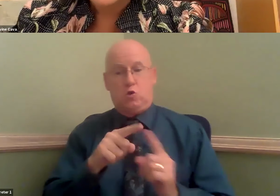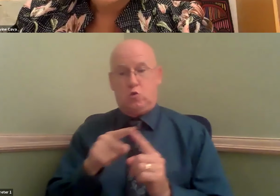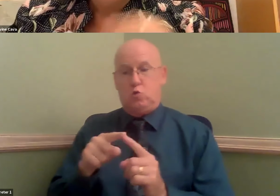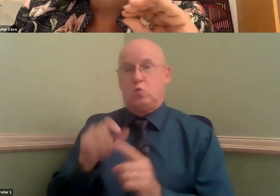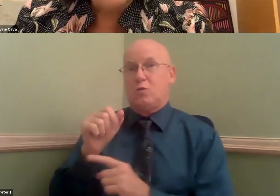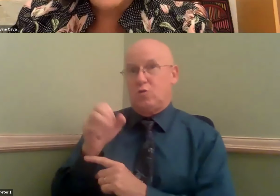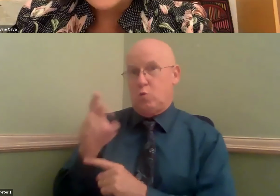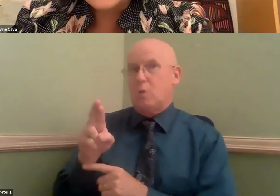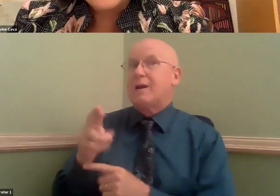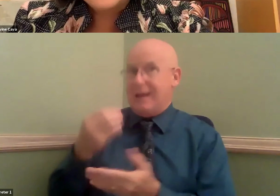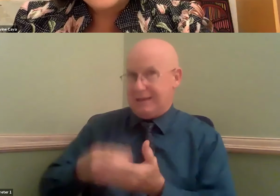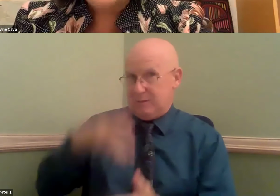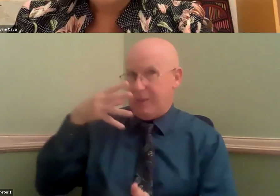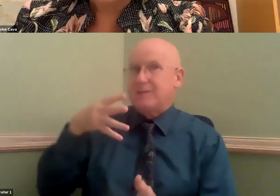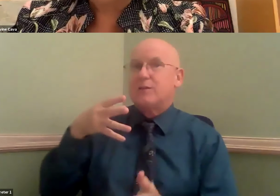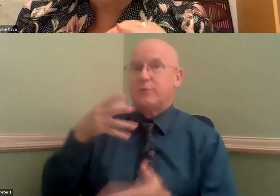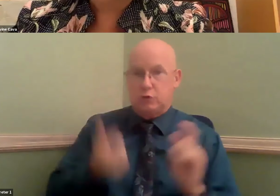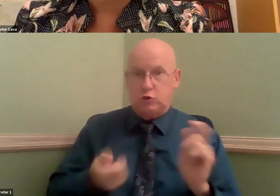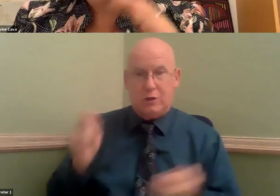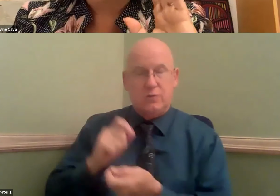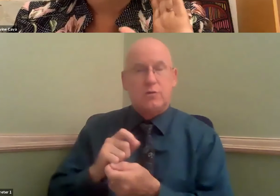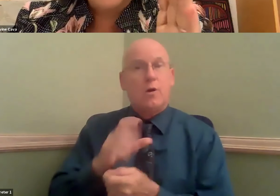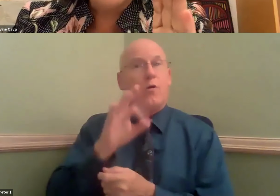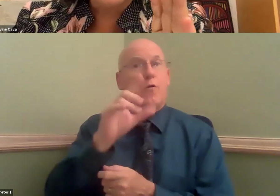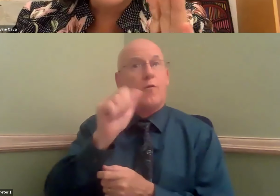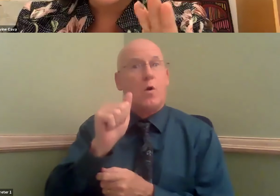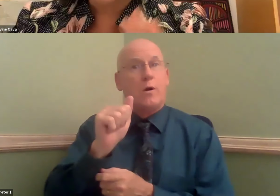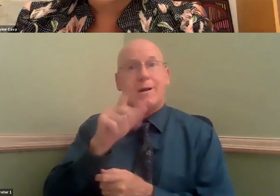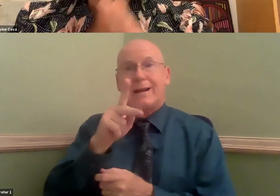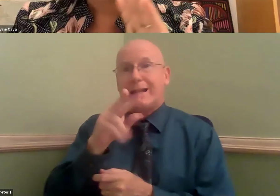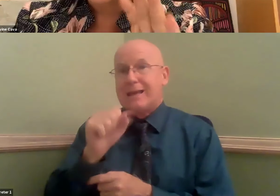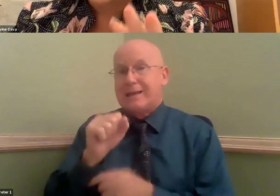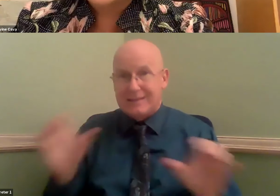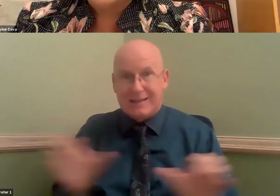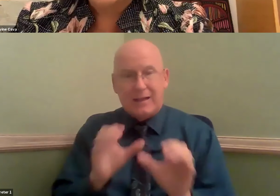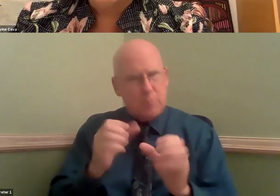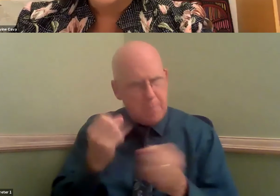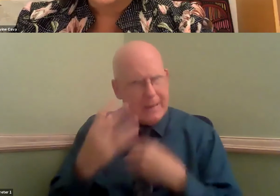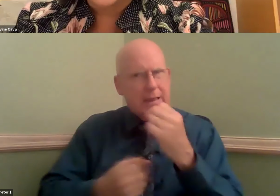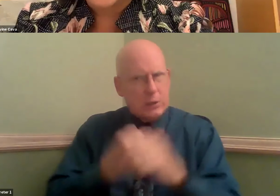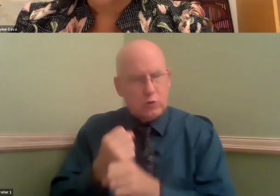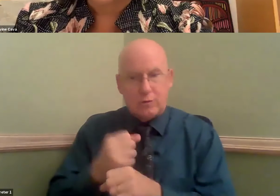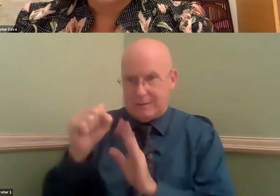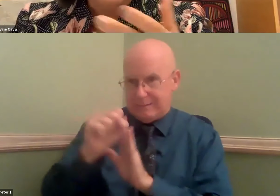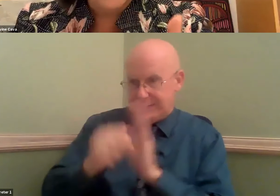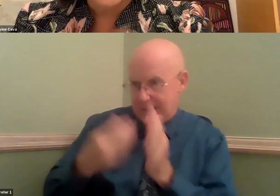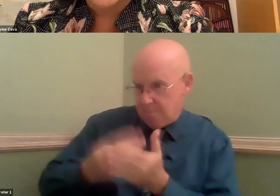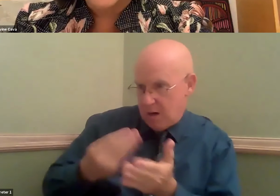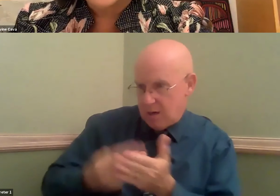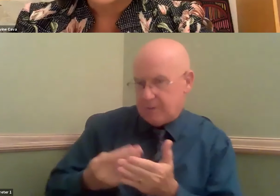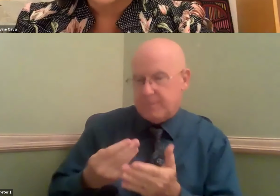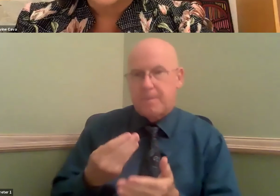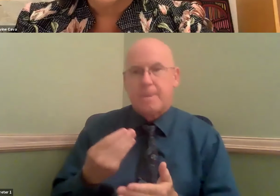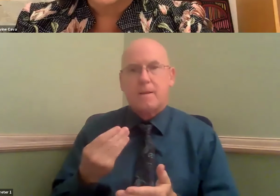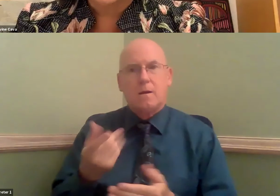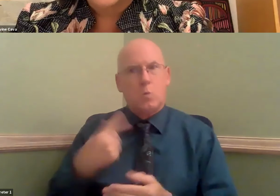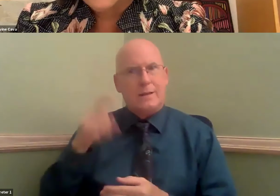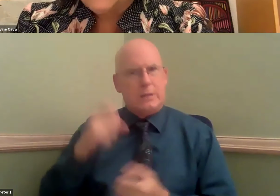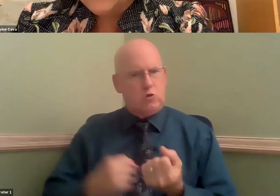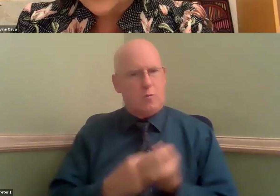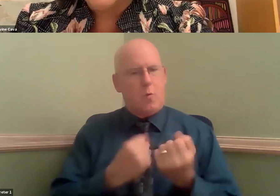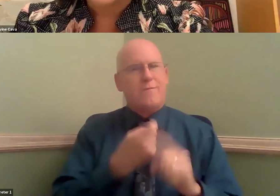rebuild. The Florida Keys did it. They did it over a period of time. They had state dollars as well. And of course, we're going to need support